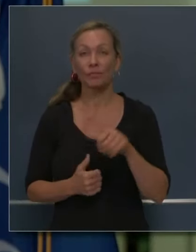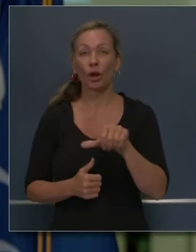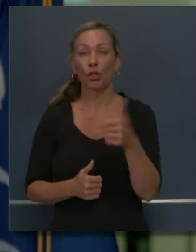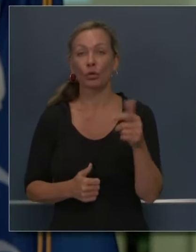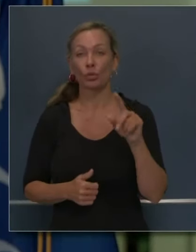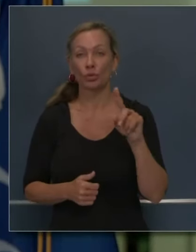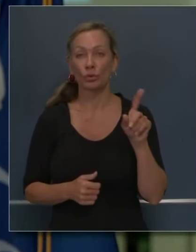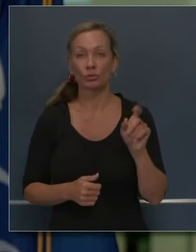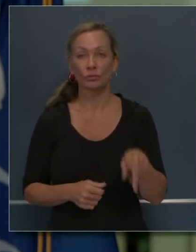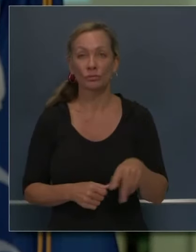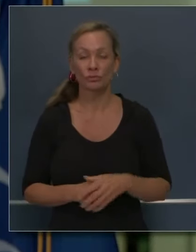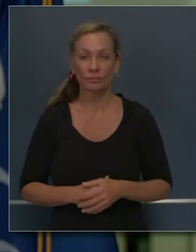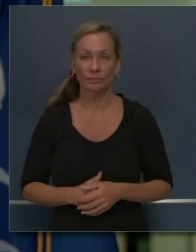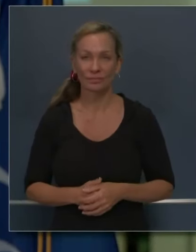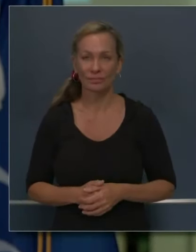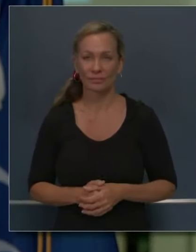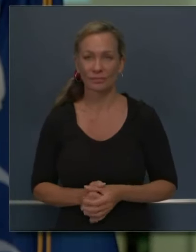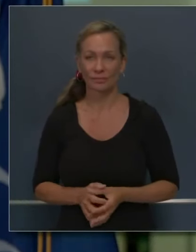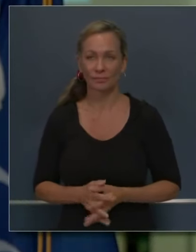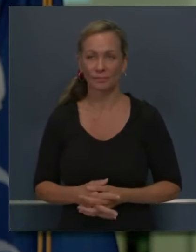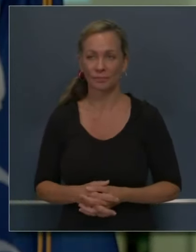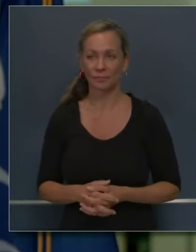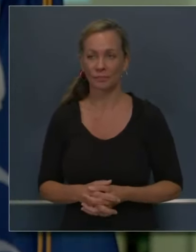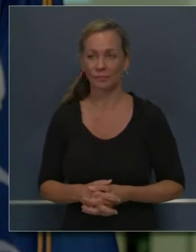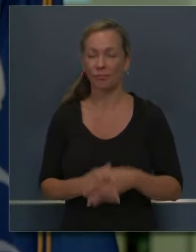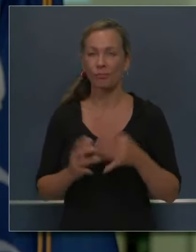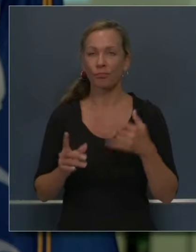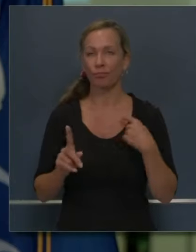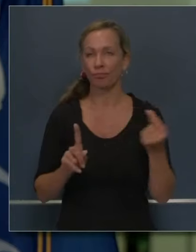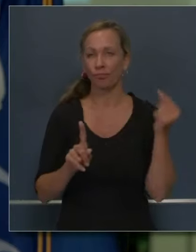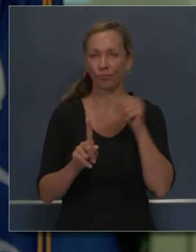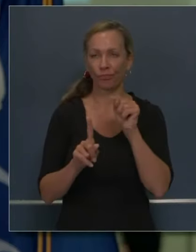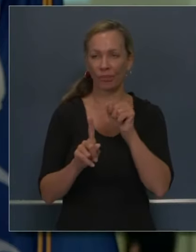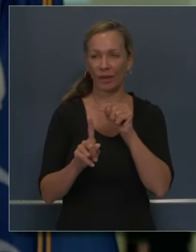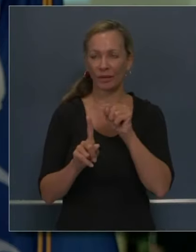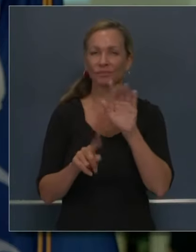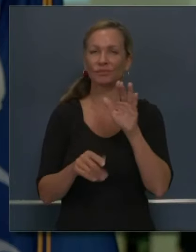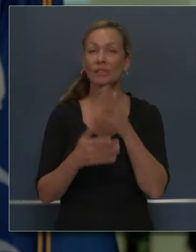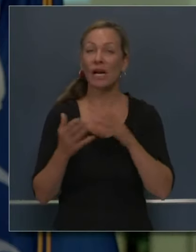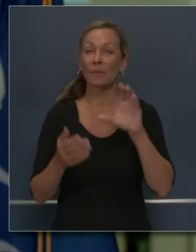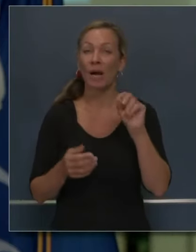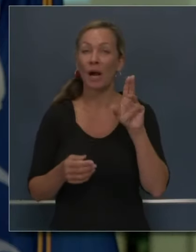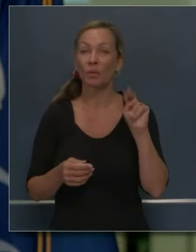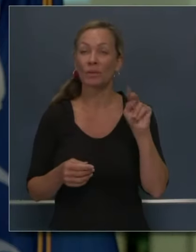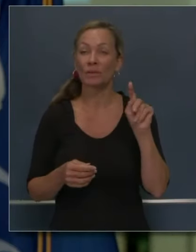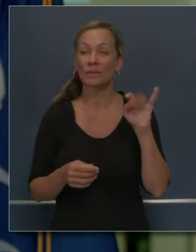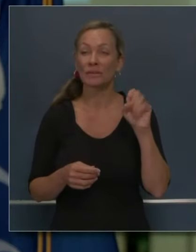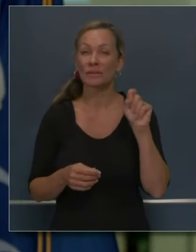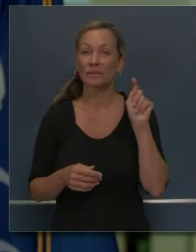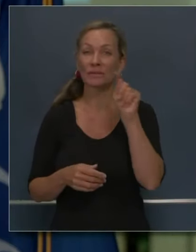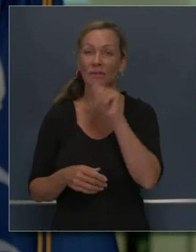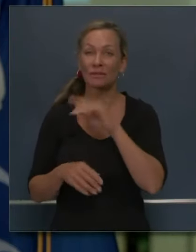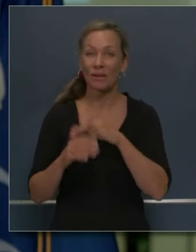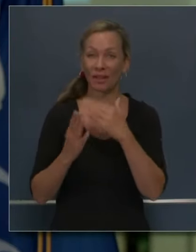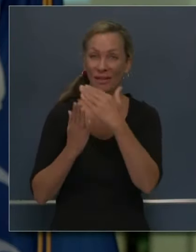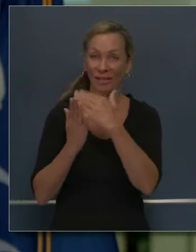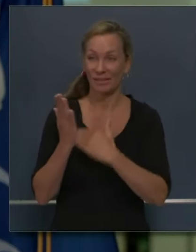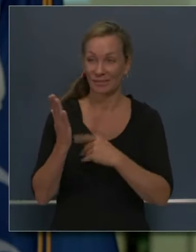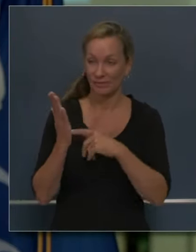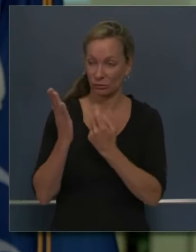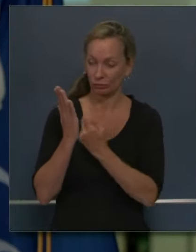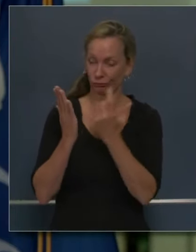Go back to the issue about the counties that have come off the watch list, because, I mean, there's several million Californians who live in the counties that have been removed from that watch list